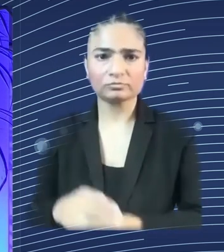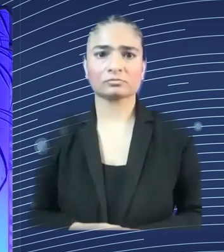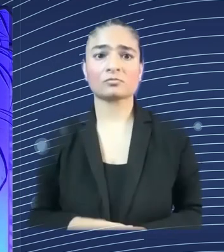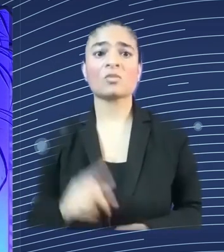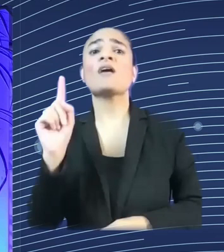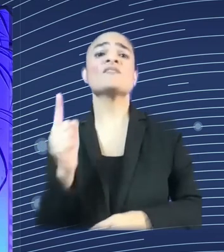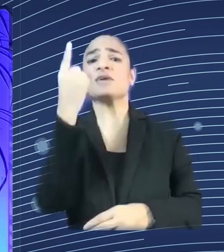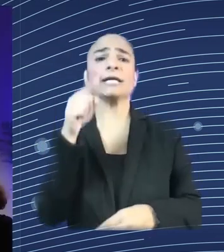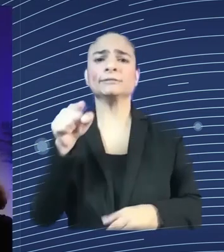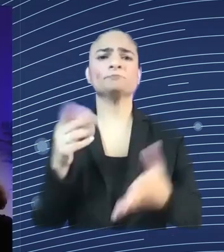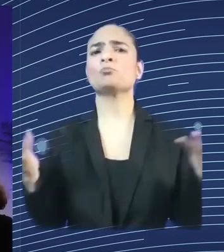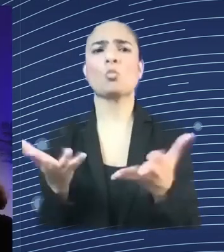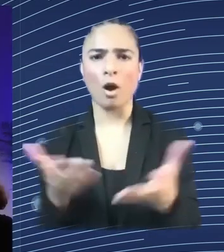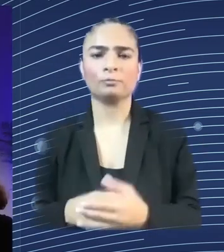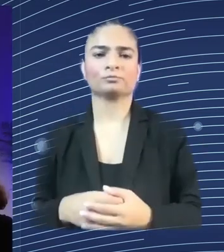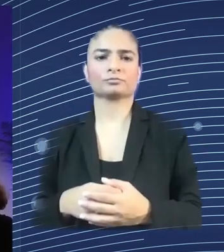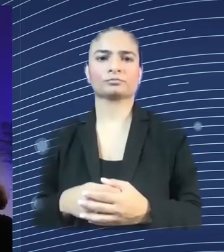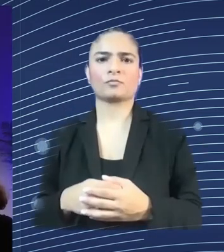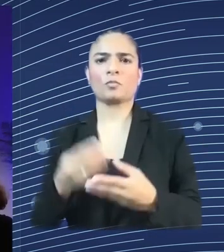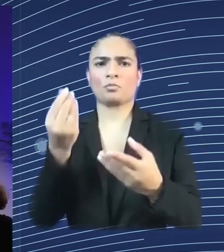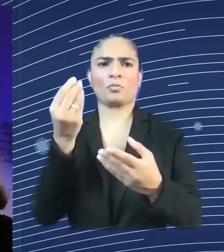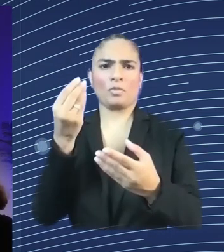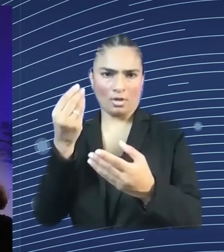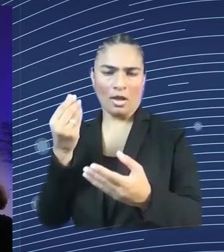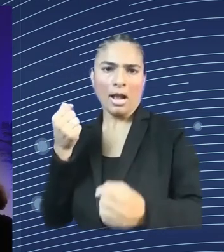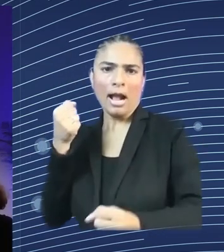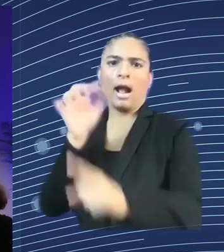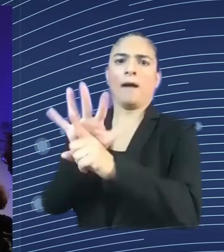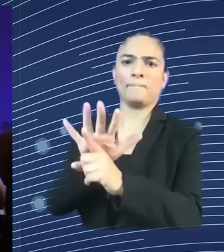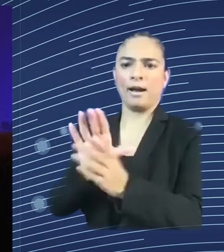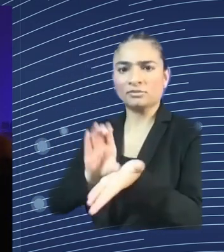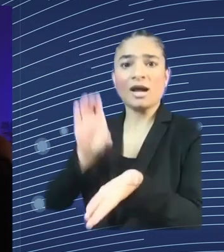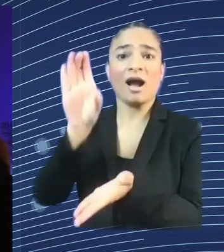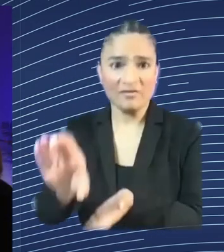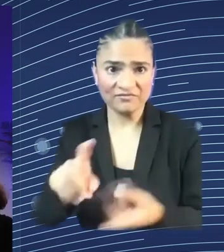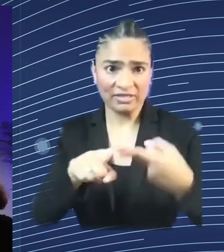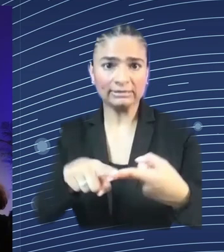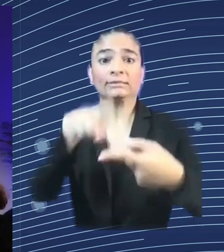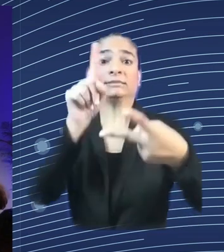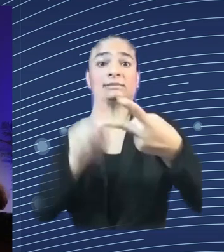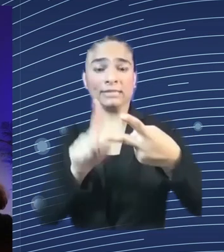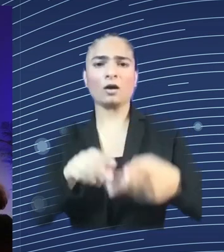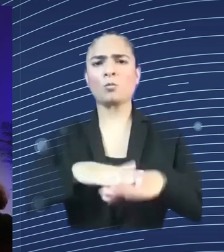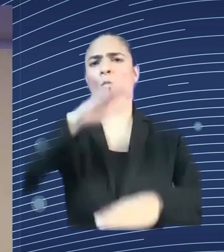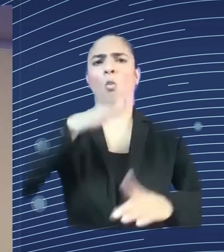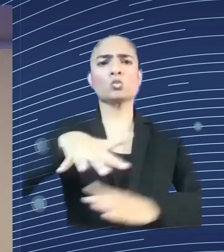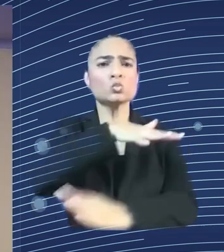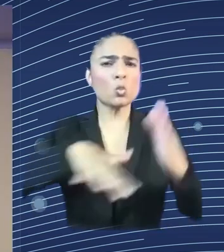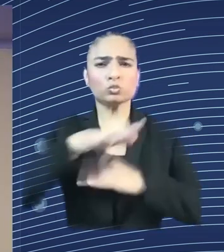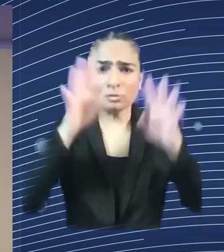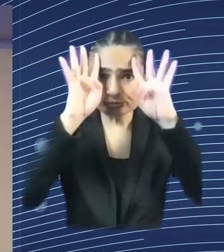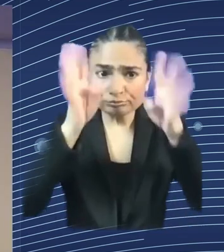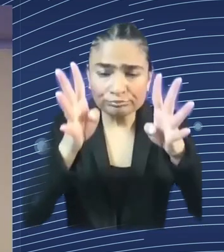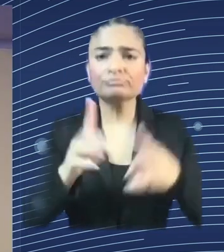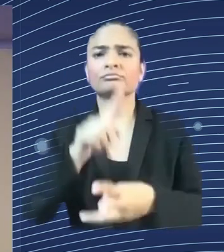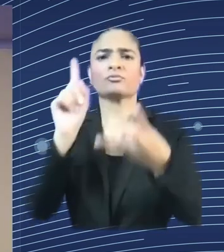Mireia. The floor is yours. Thank you, Ali. Well, thank you for the invitation, and just to say, if my